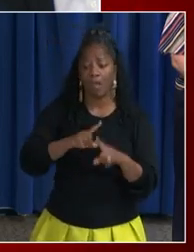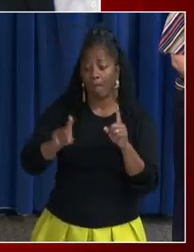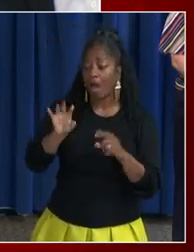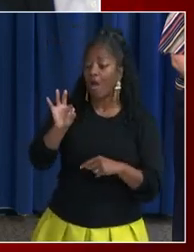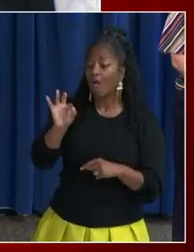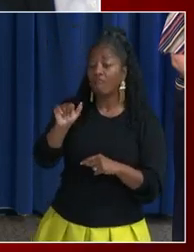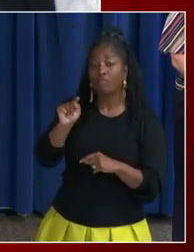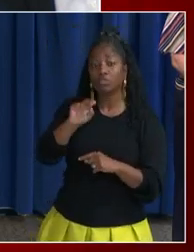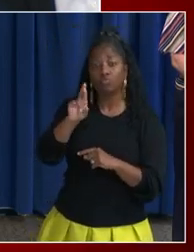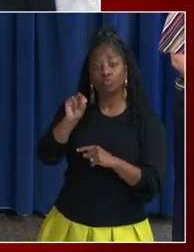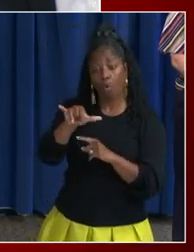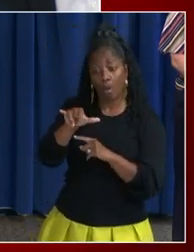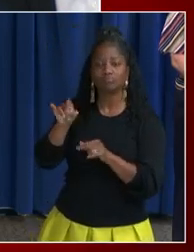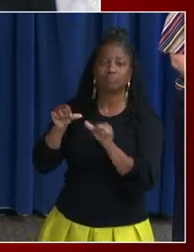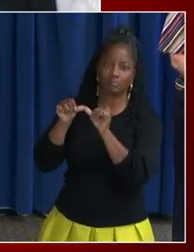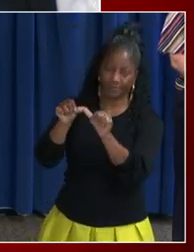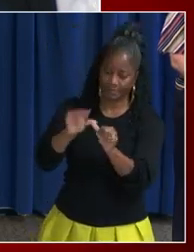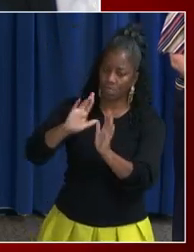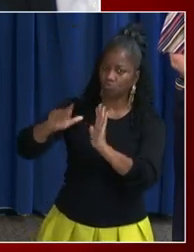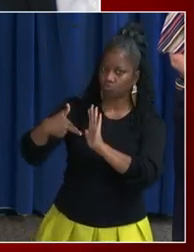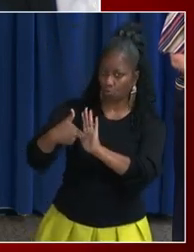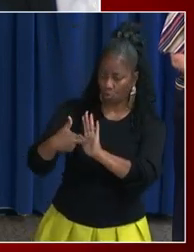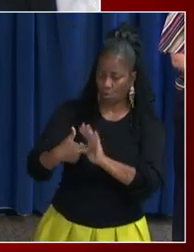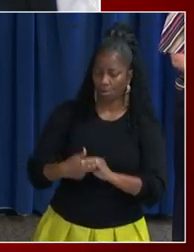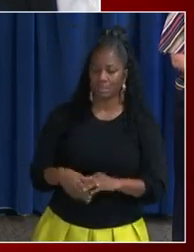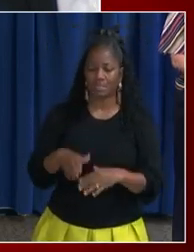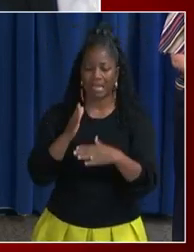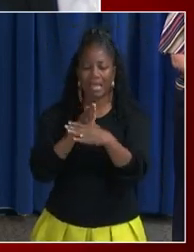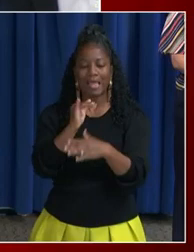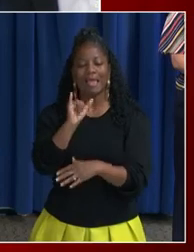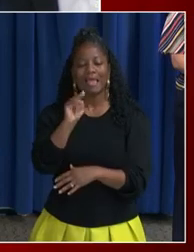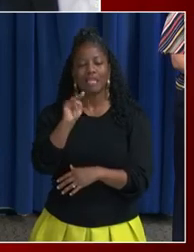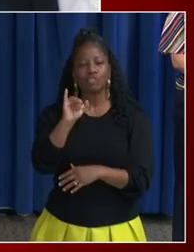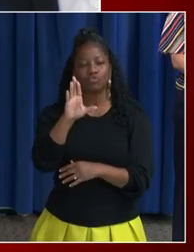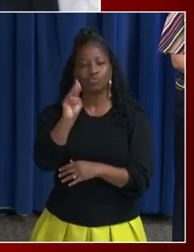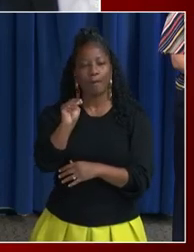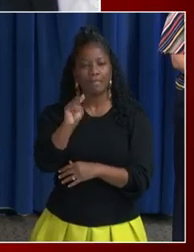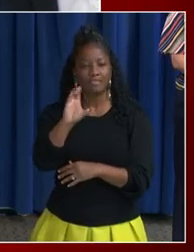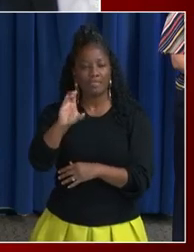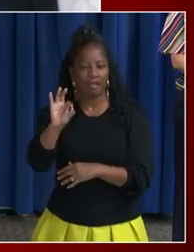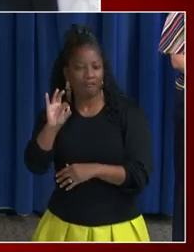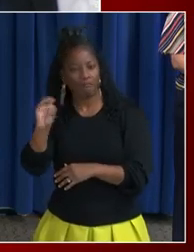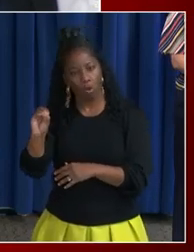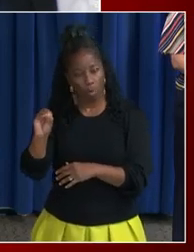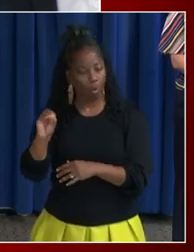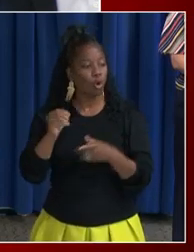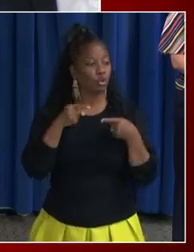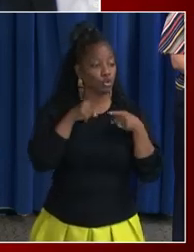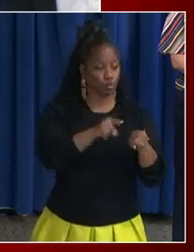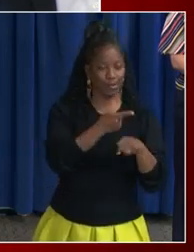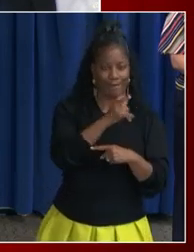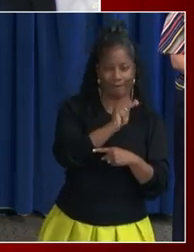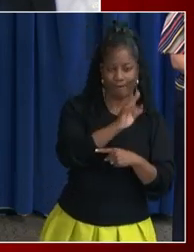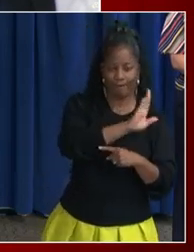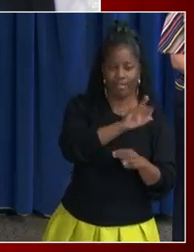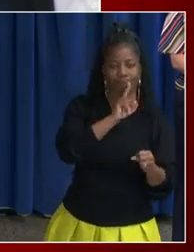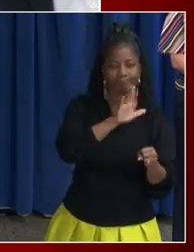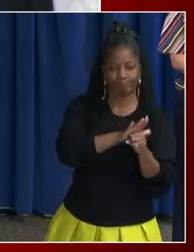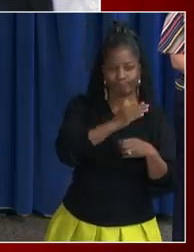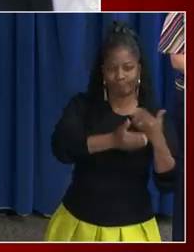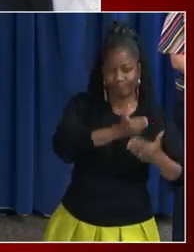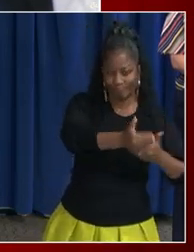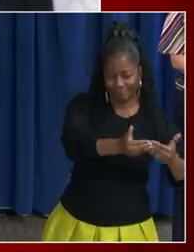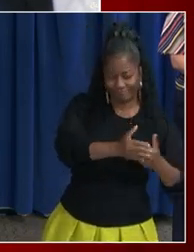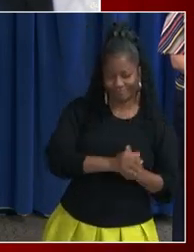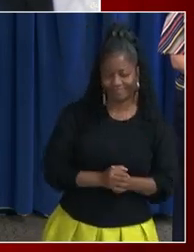that role, the role as the interim CFO during Glen's confirmation process. So with that, I